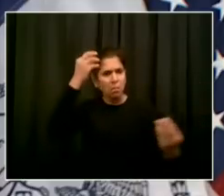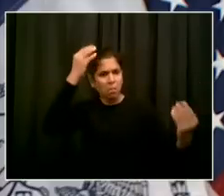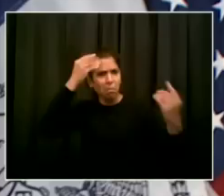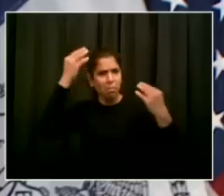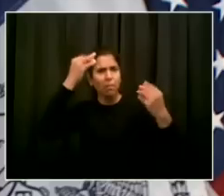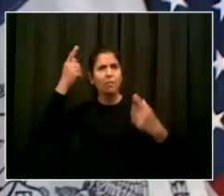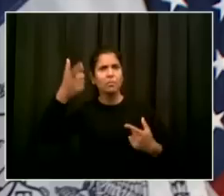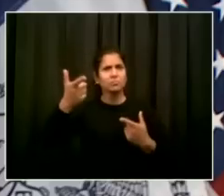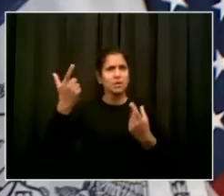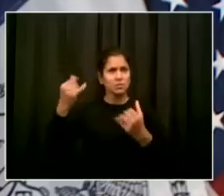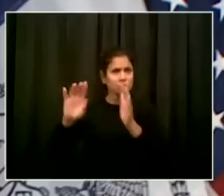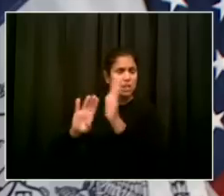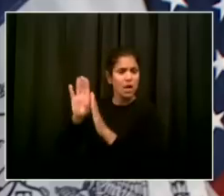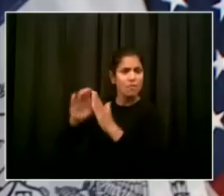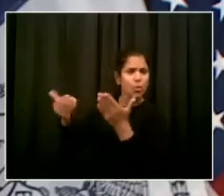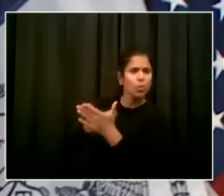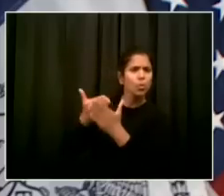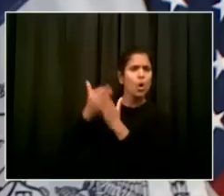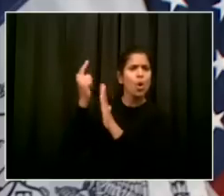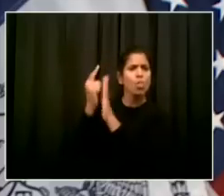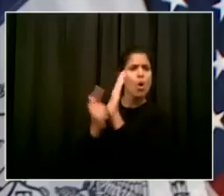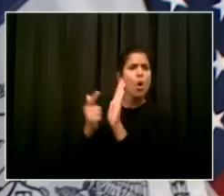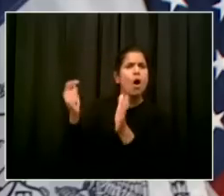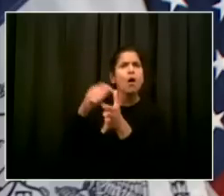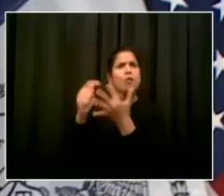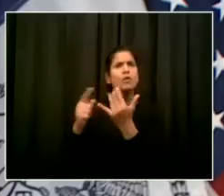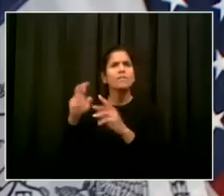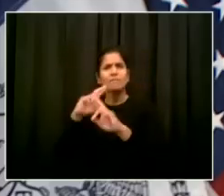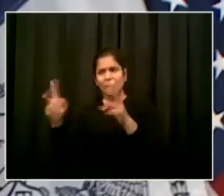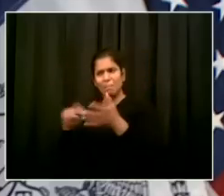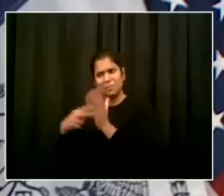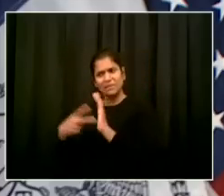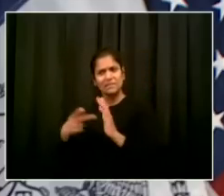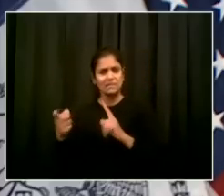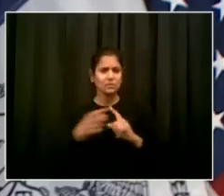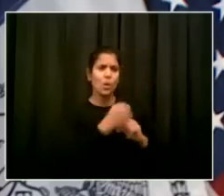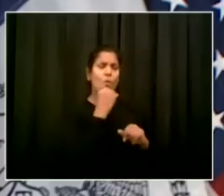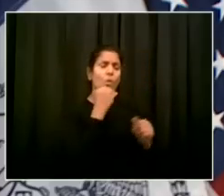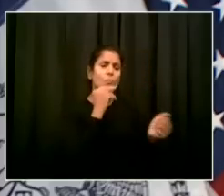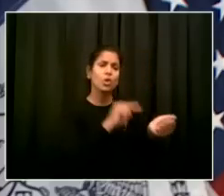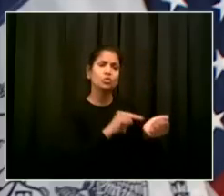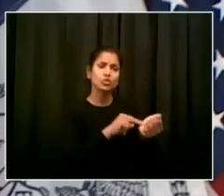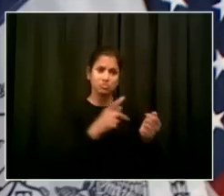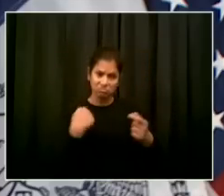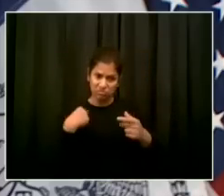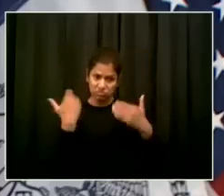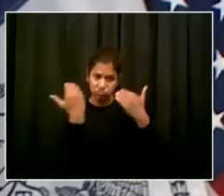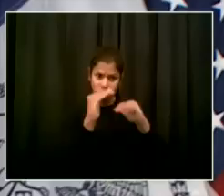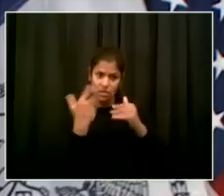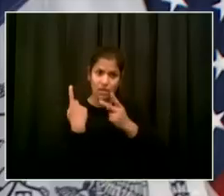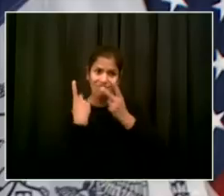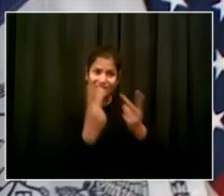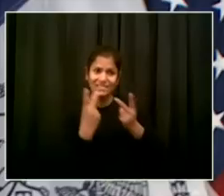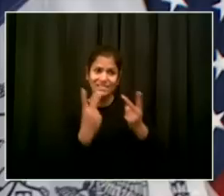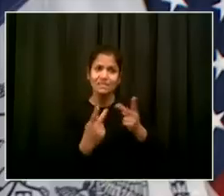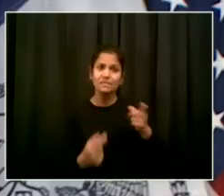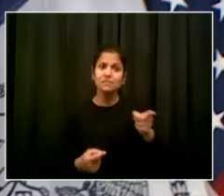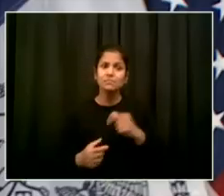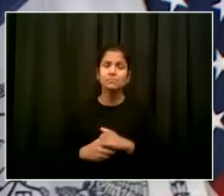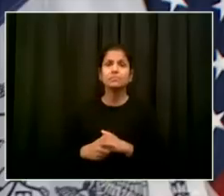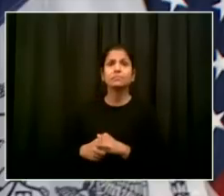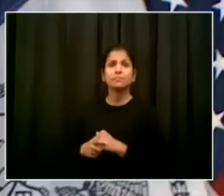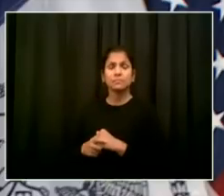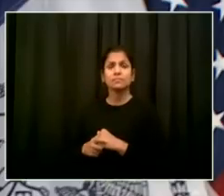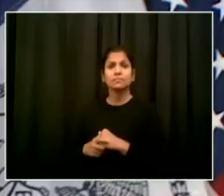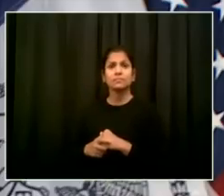we've seen, and I'll let the doctors speak to this, that the nursing homes have been one of the most sensitive, if not the